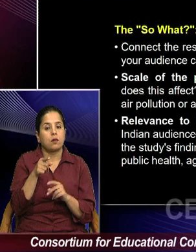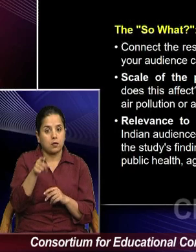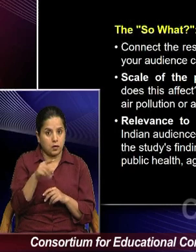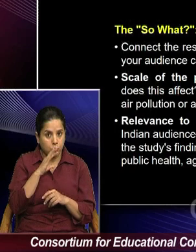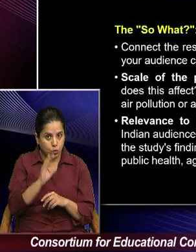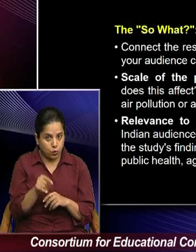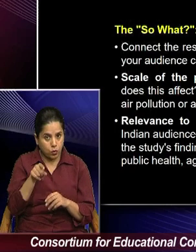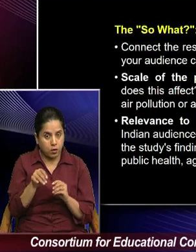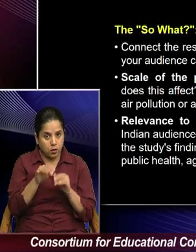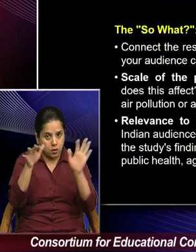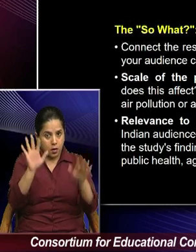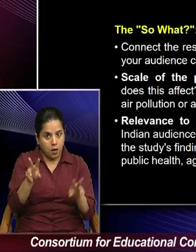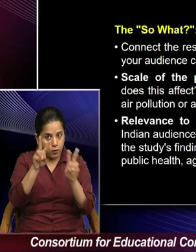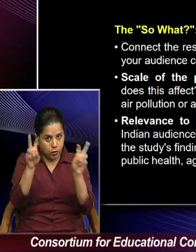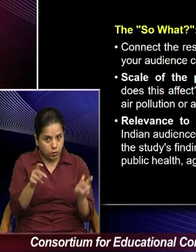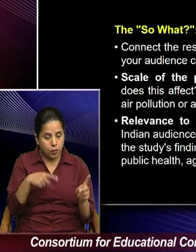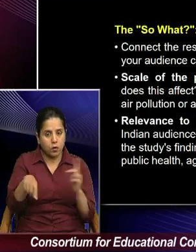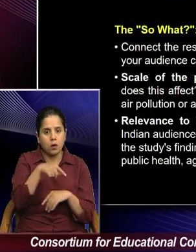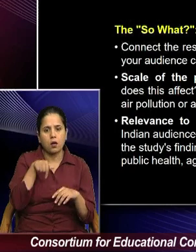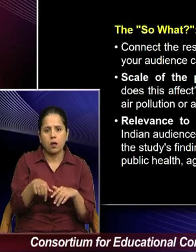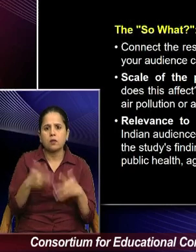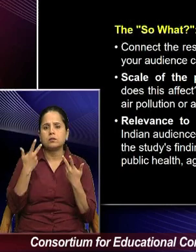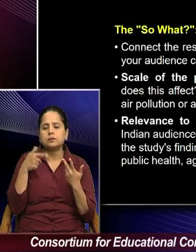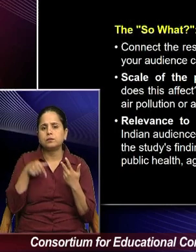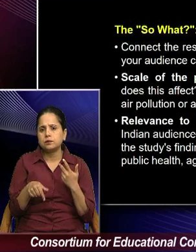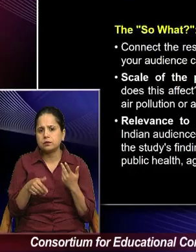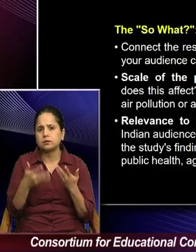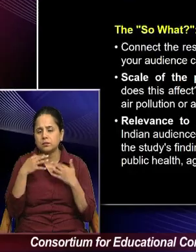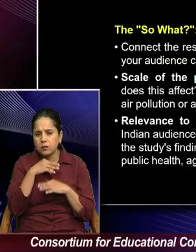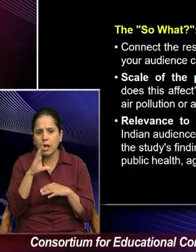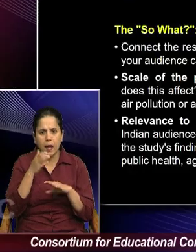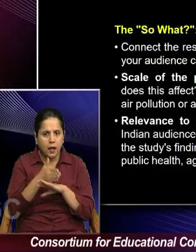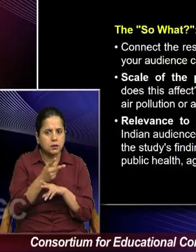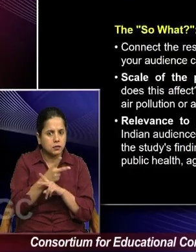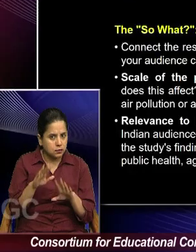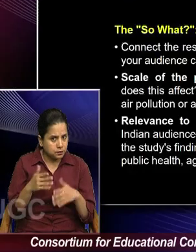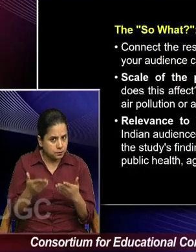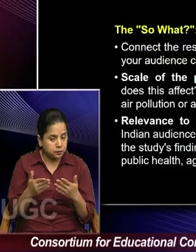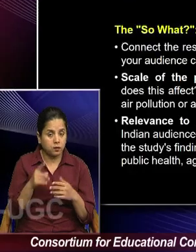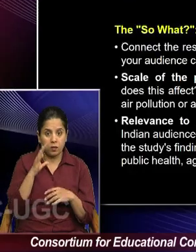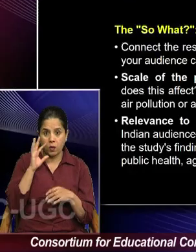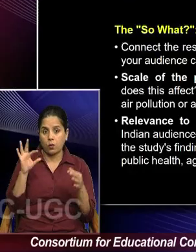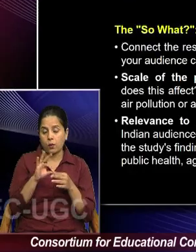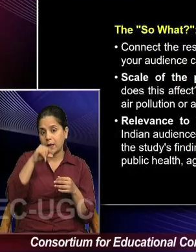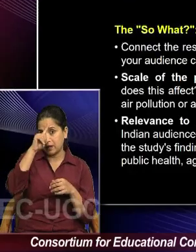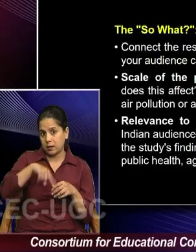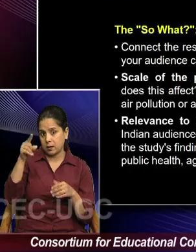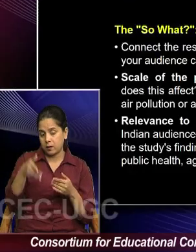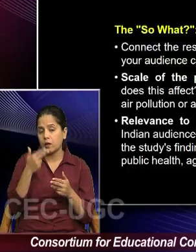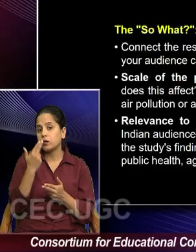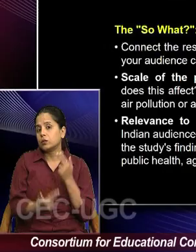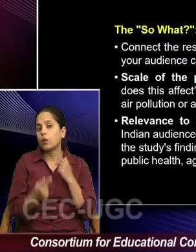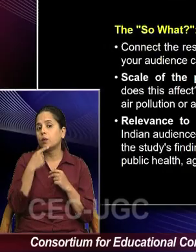a widespread issue like air pollution or a major disease like cancer? Relevance to India, it is the